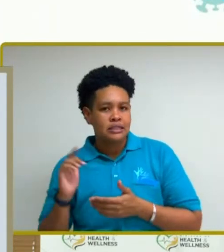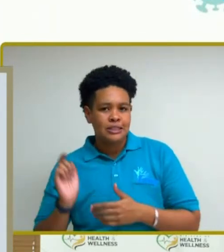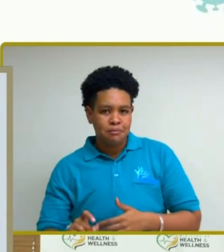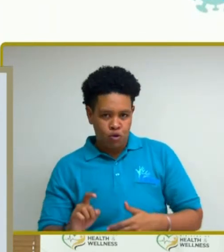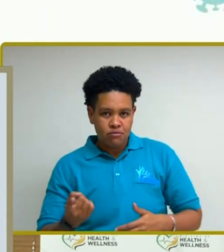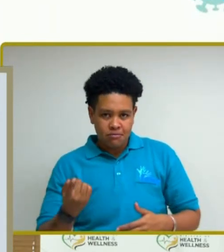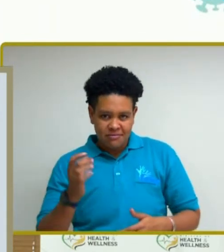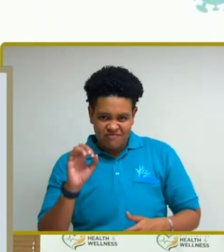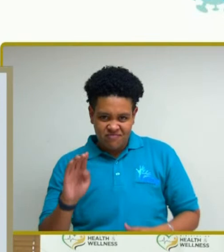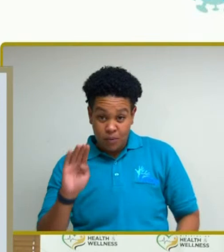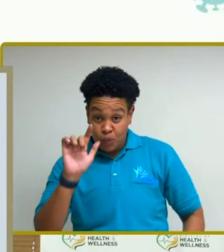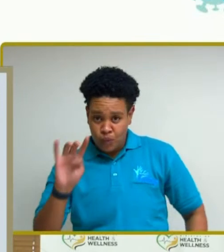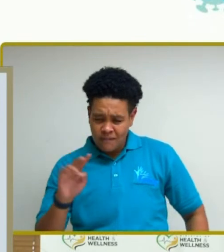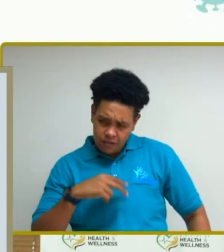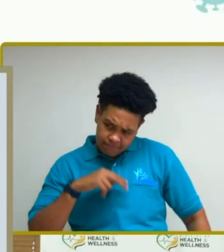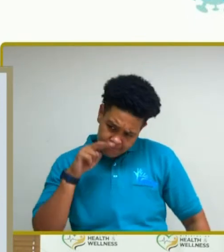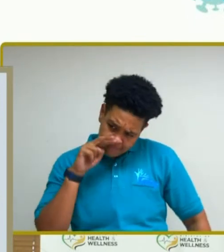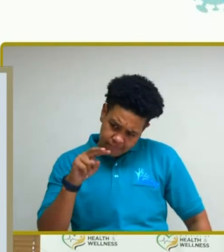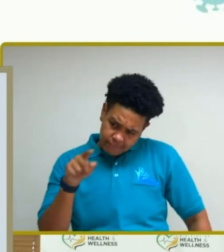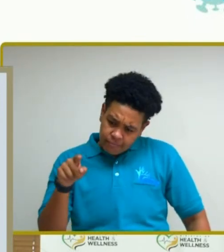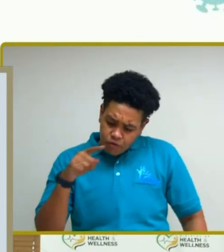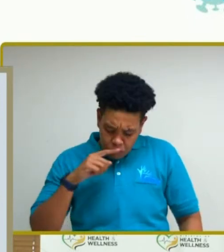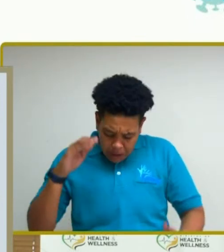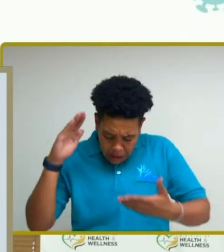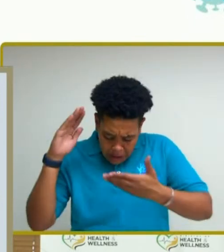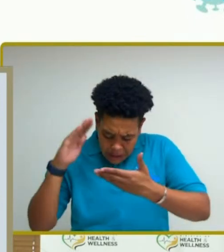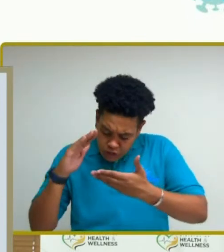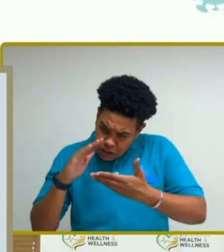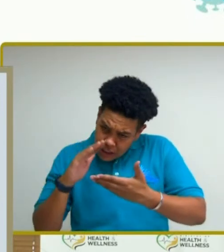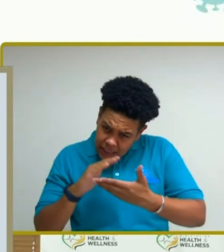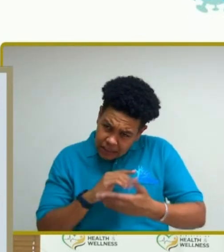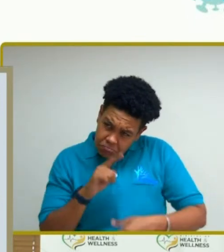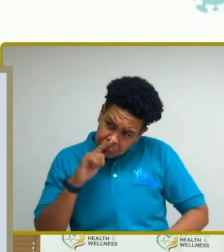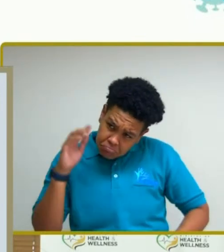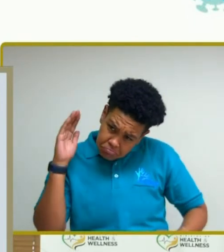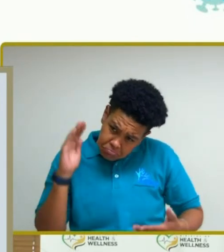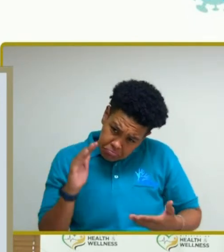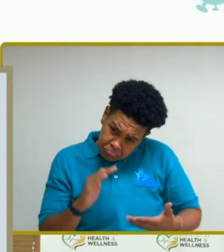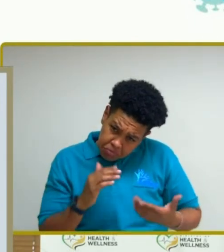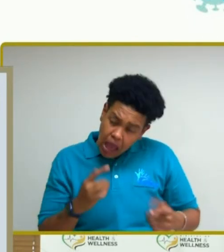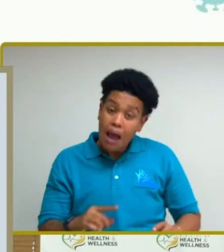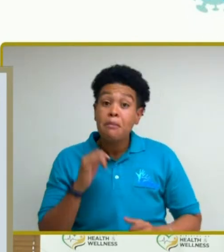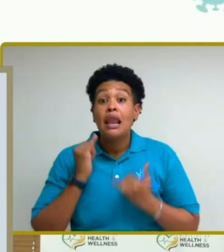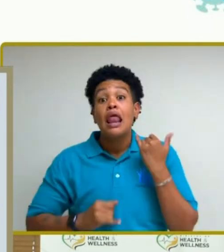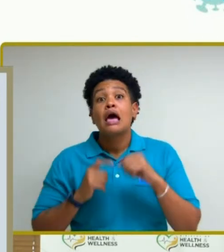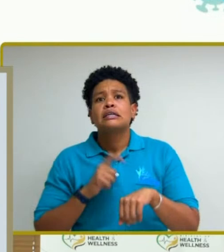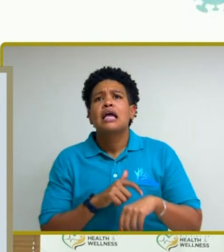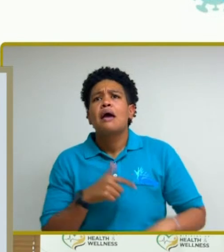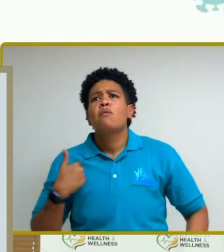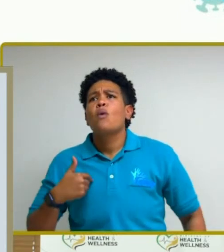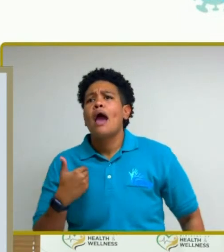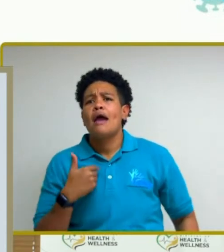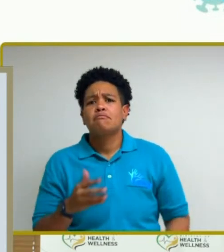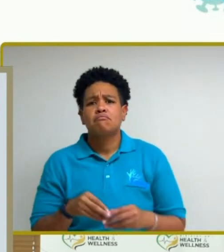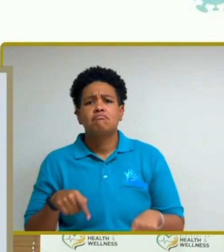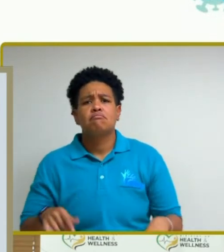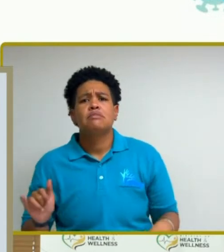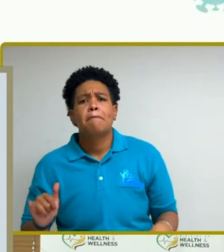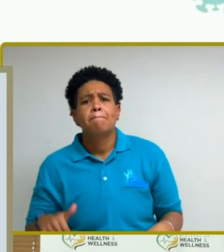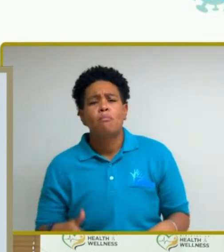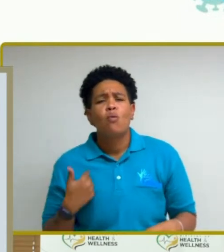following that, we would have seen a decrease in our reproductive rate. The last time we had a press conference, we